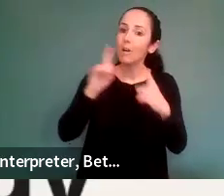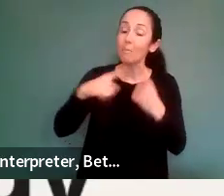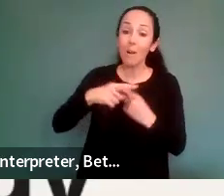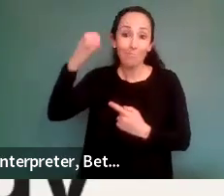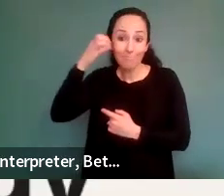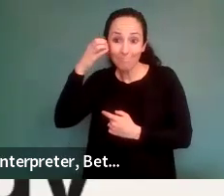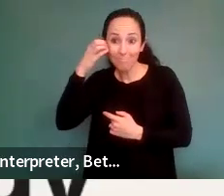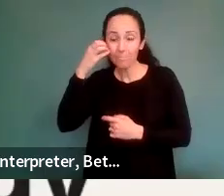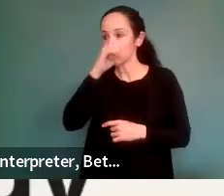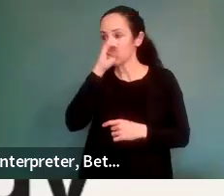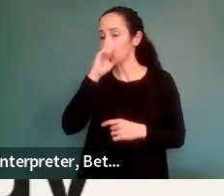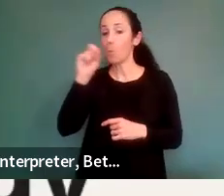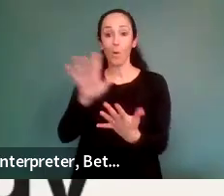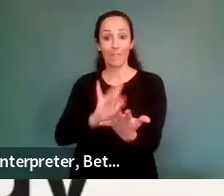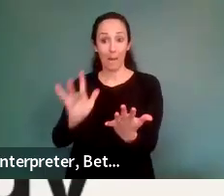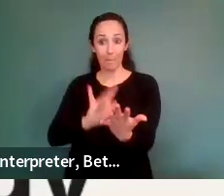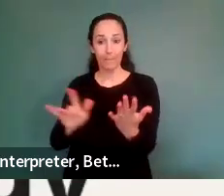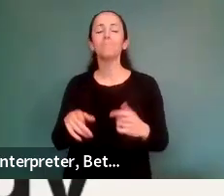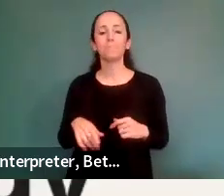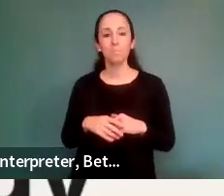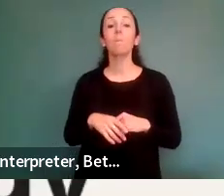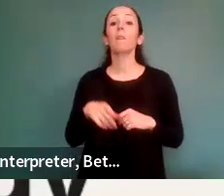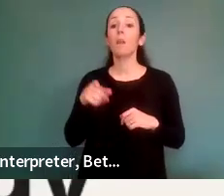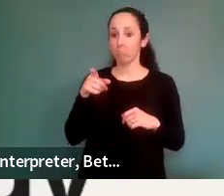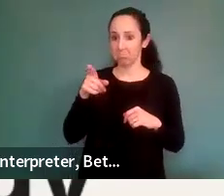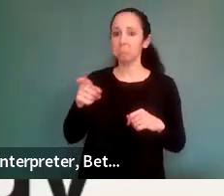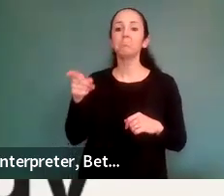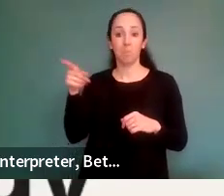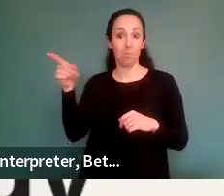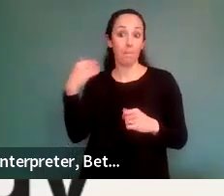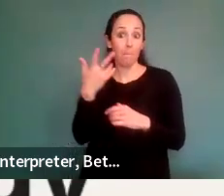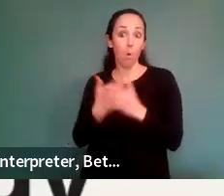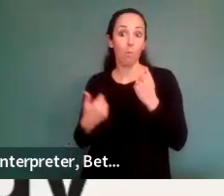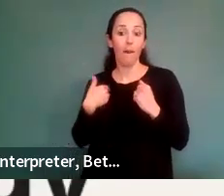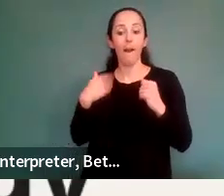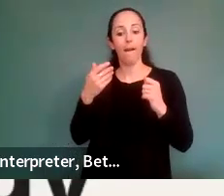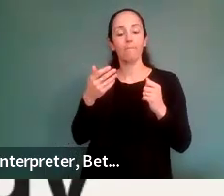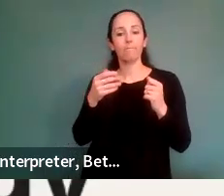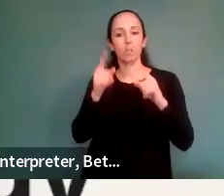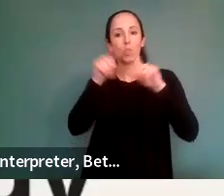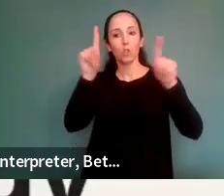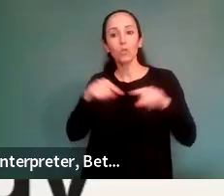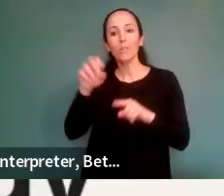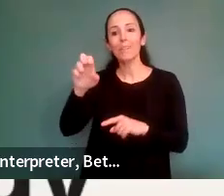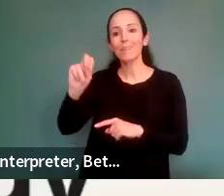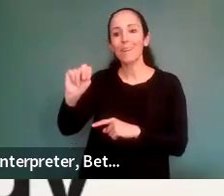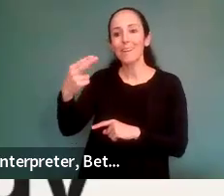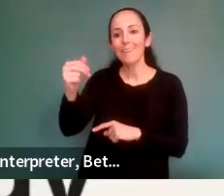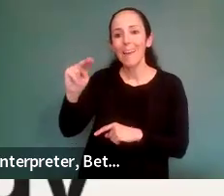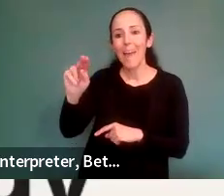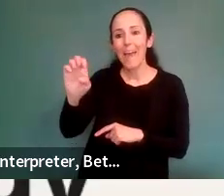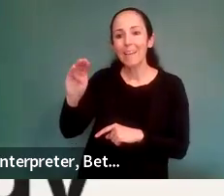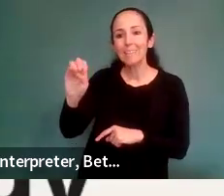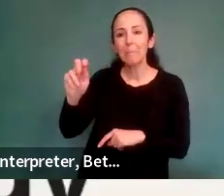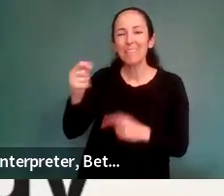or Androids, provide screen enhancements. They provide zoom and voice